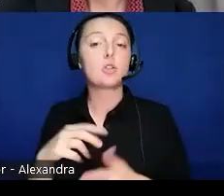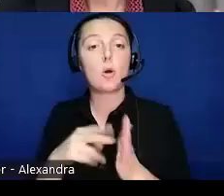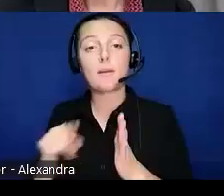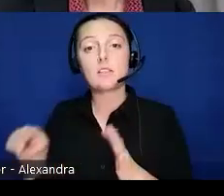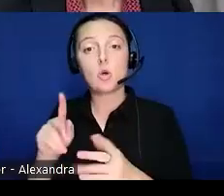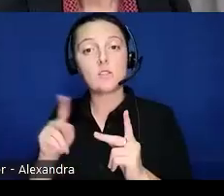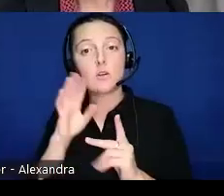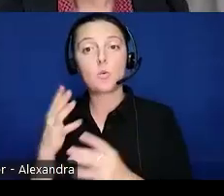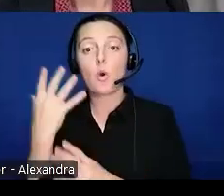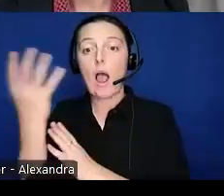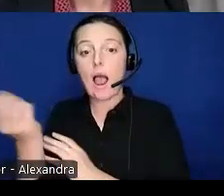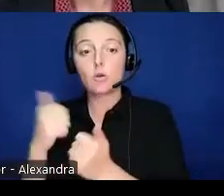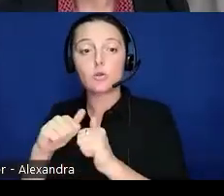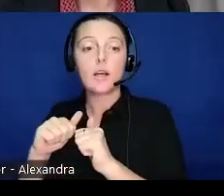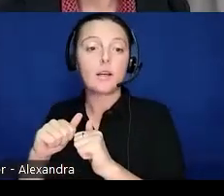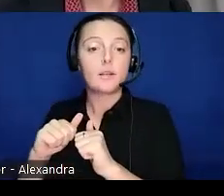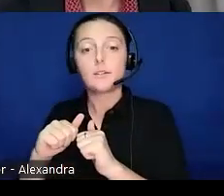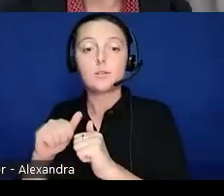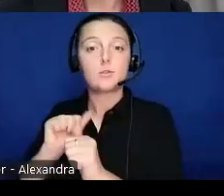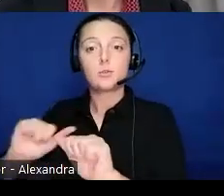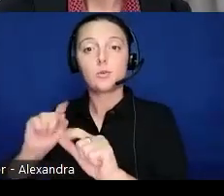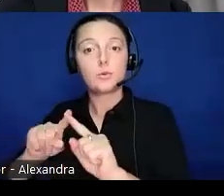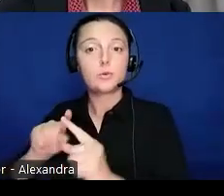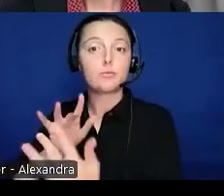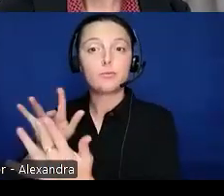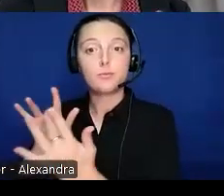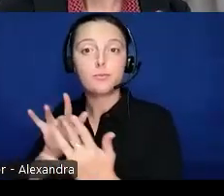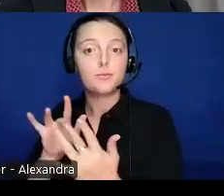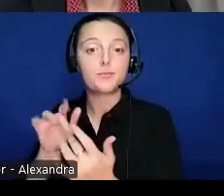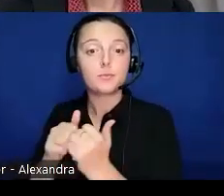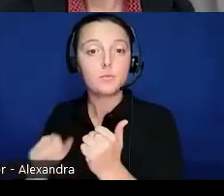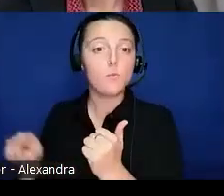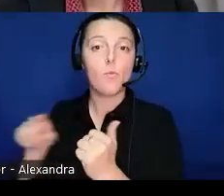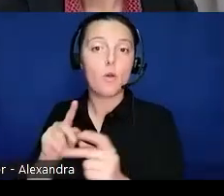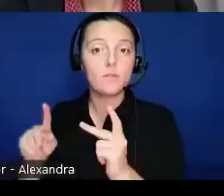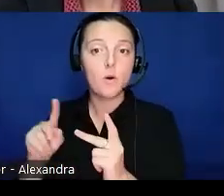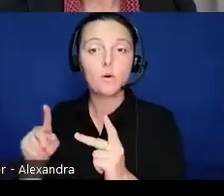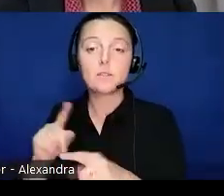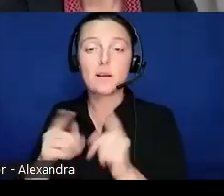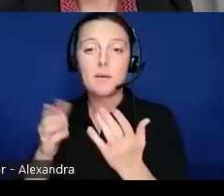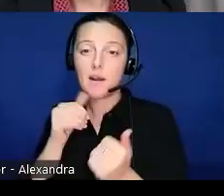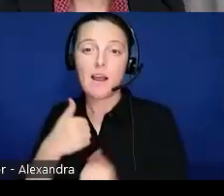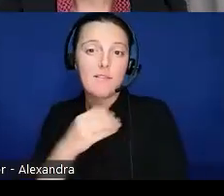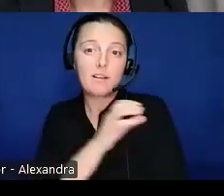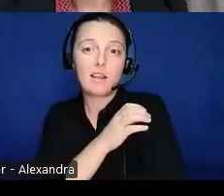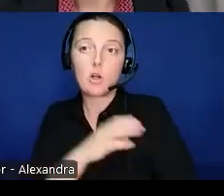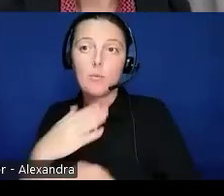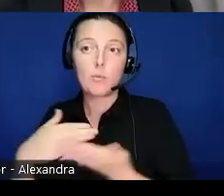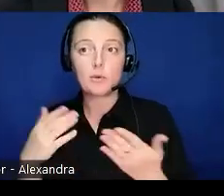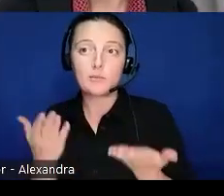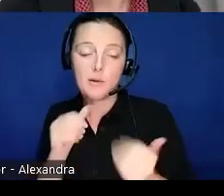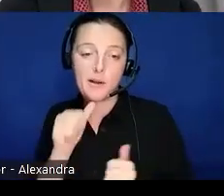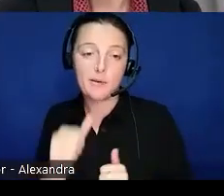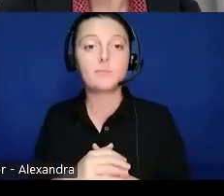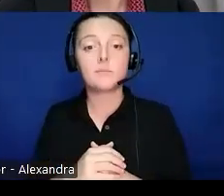but they don't necessarily have a clinical component. And so, and they may be encountering people who may or may not have mental illness. That's